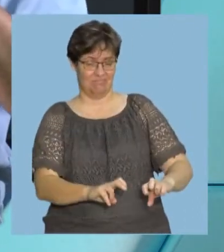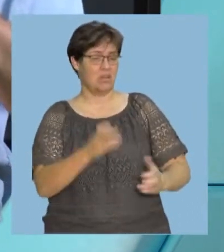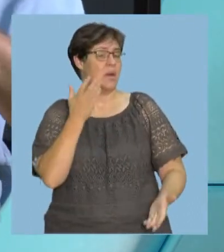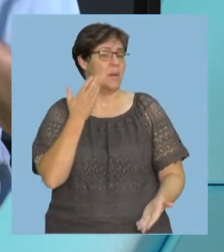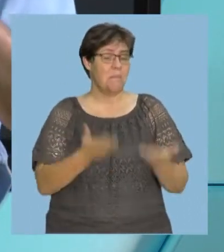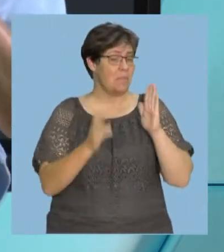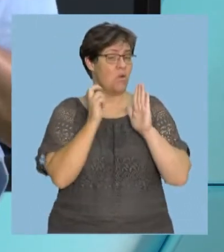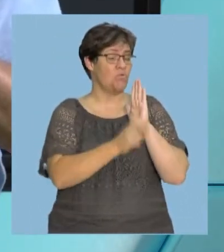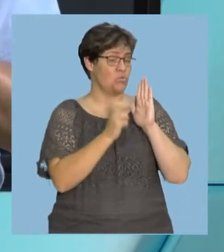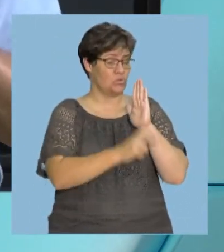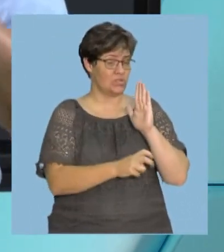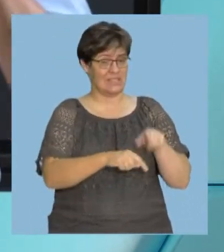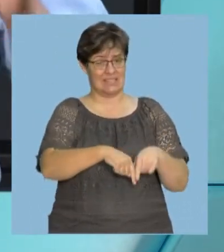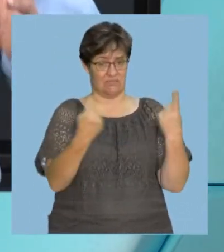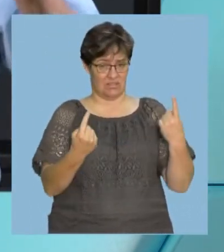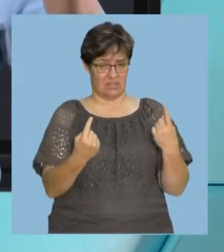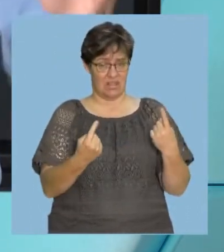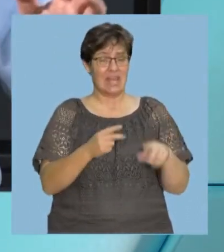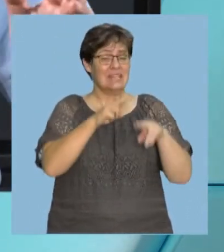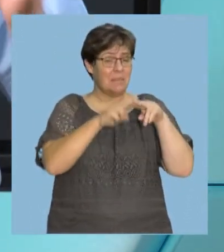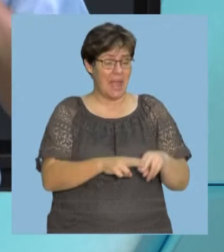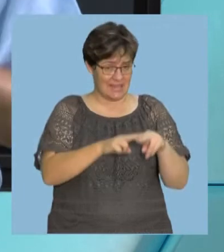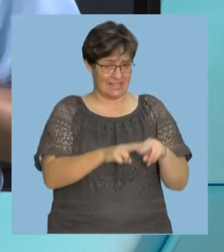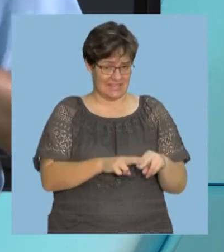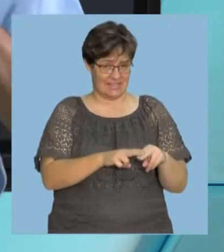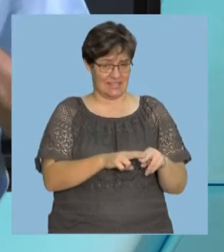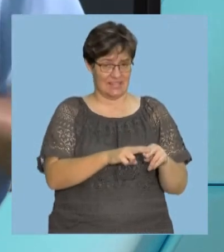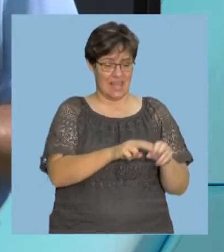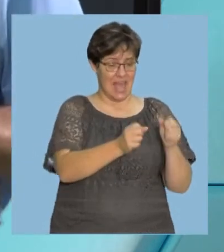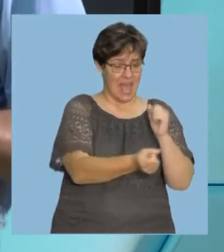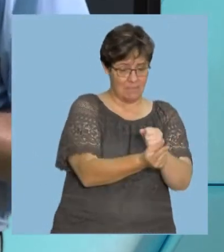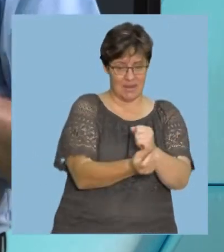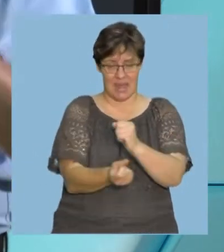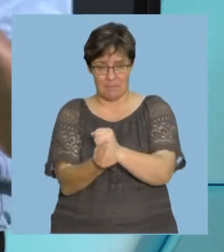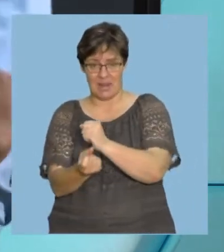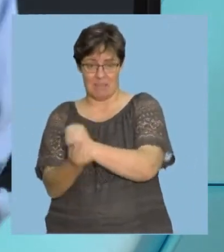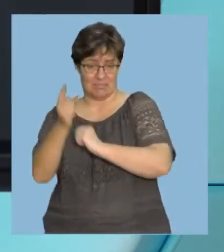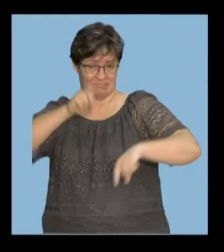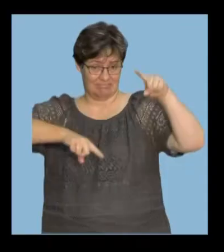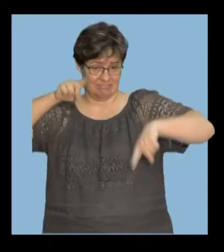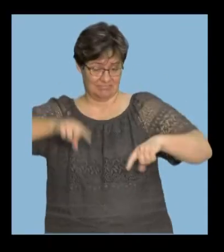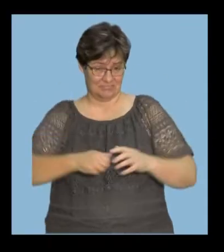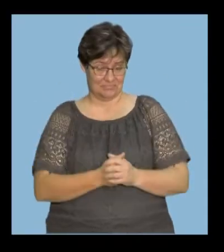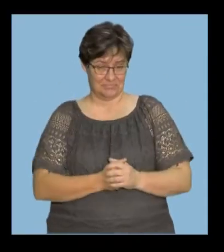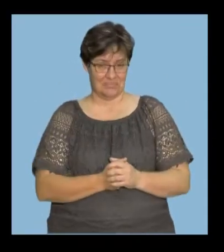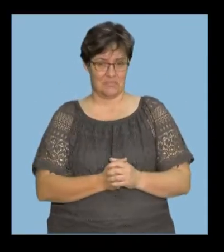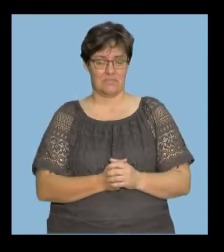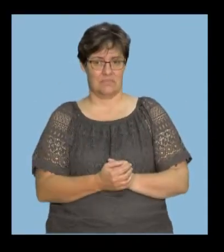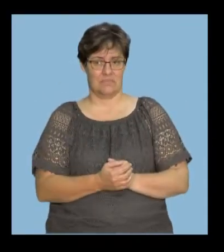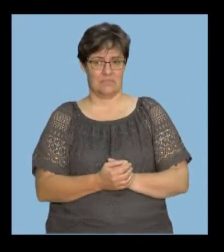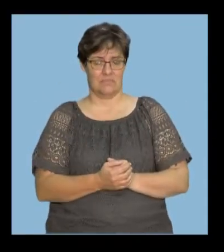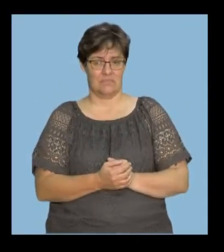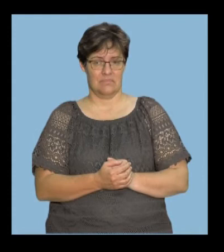the rules are different for different types of events that are taking place. So let's have a look. We're dealing